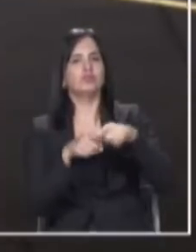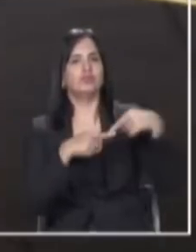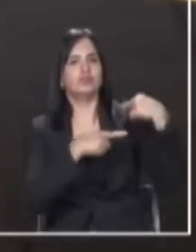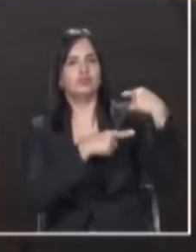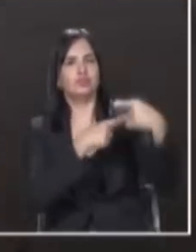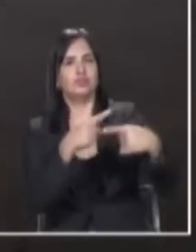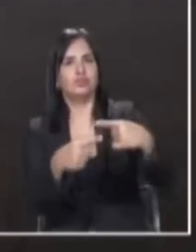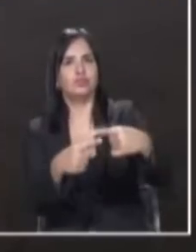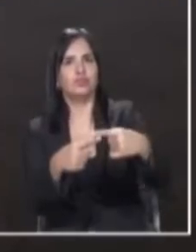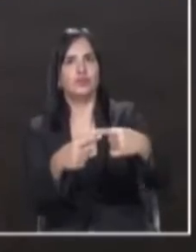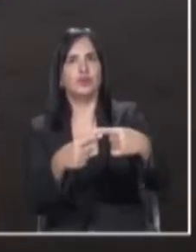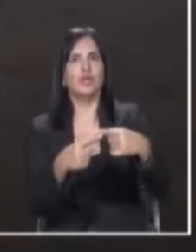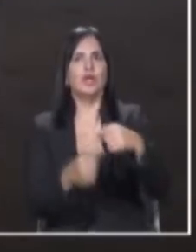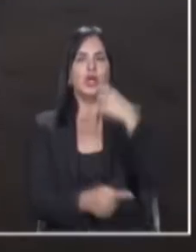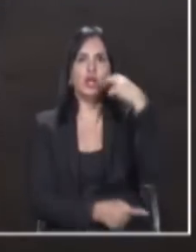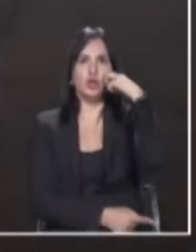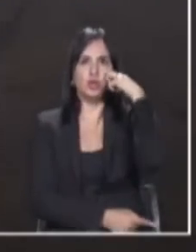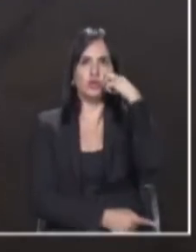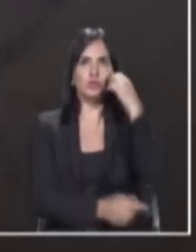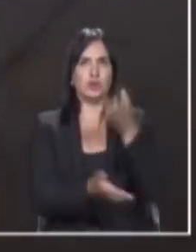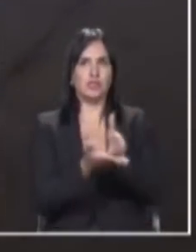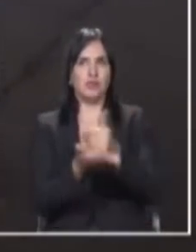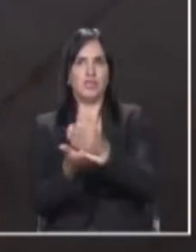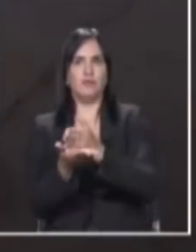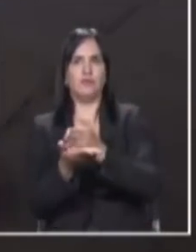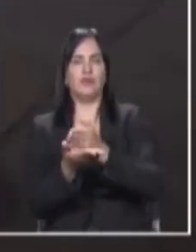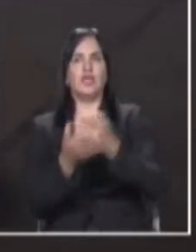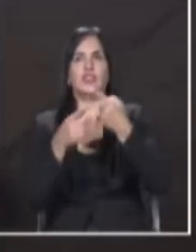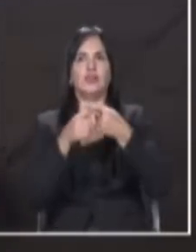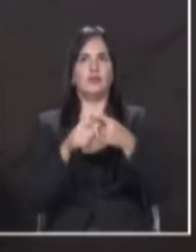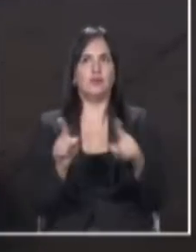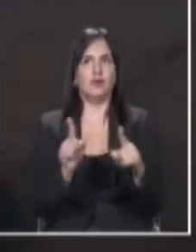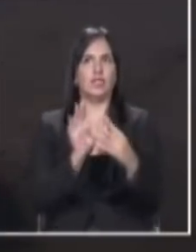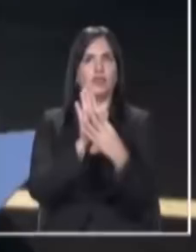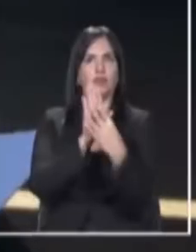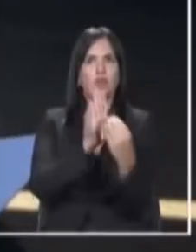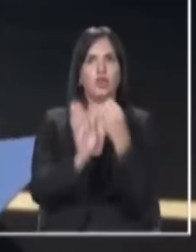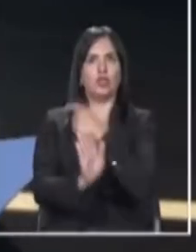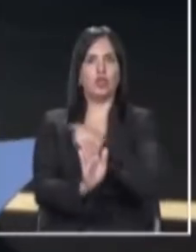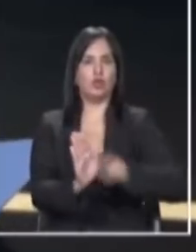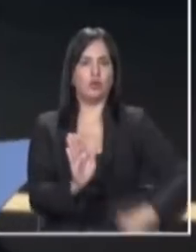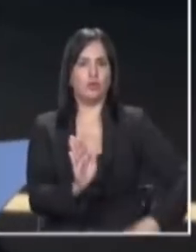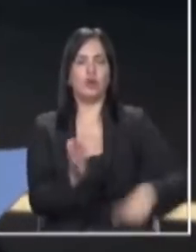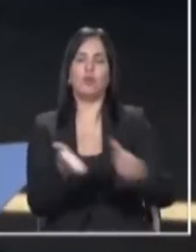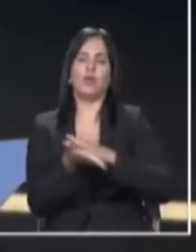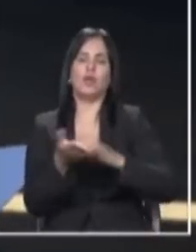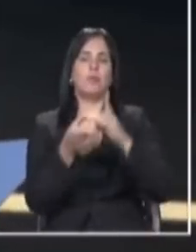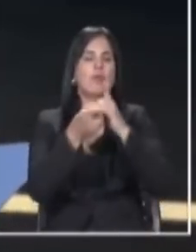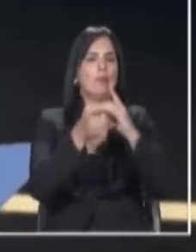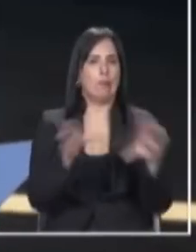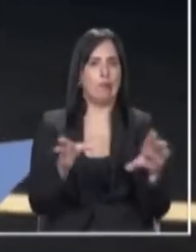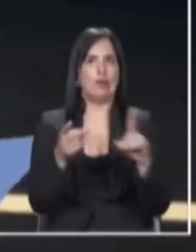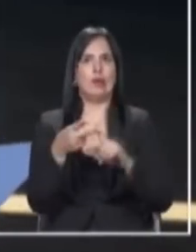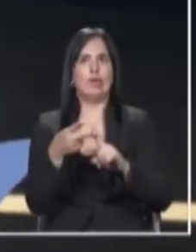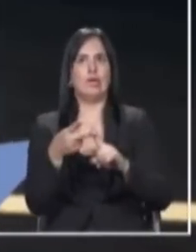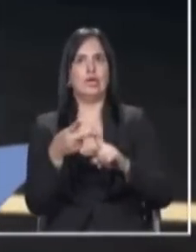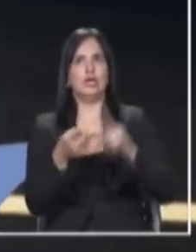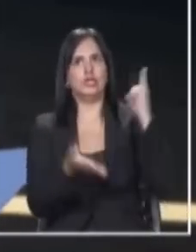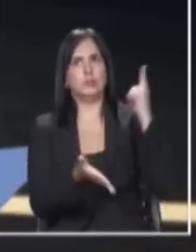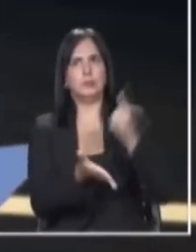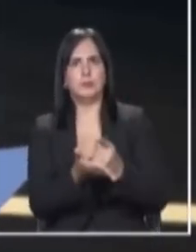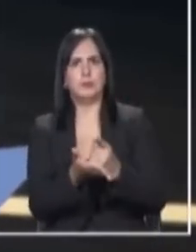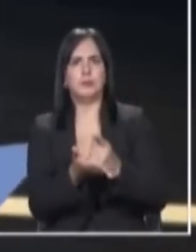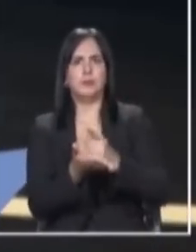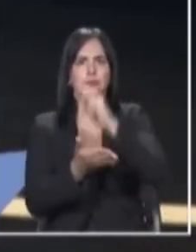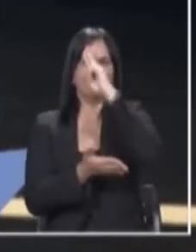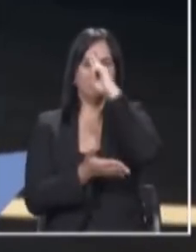human organized under different governing models such a democracy totalitarism